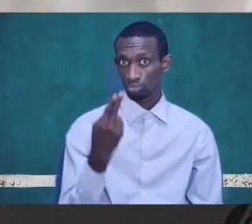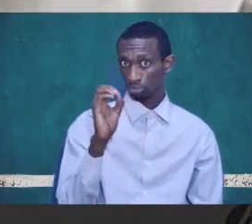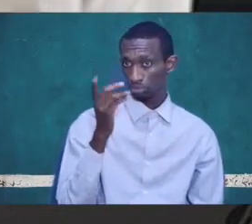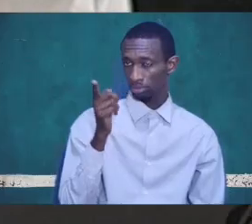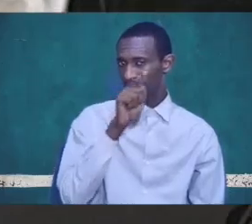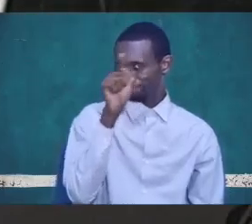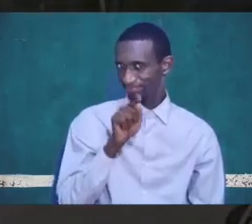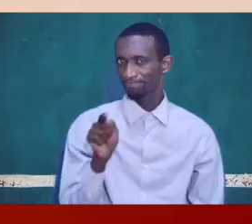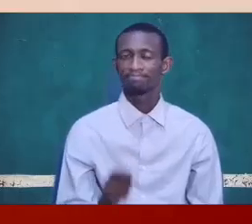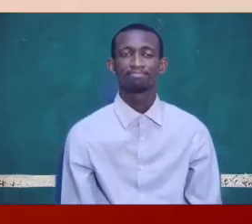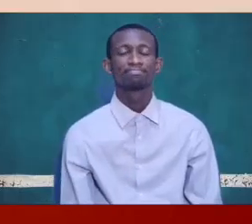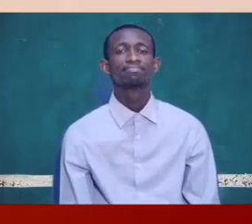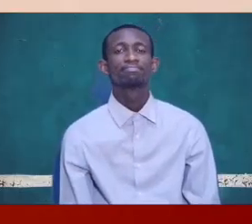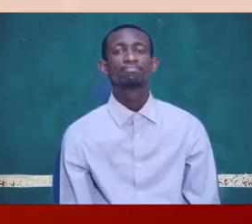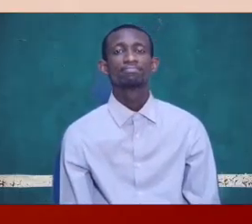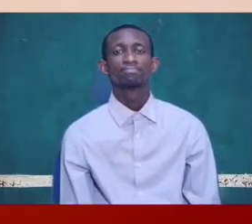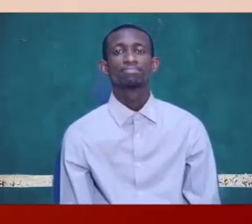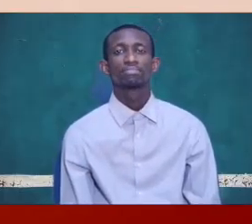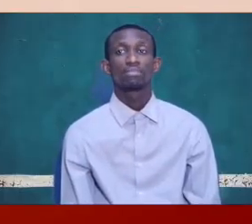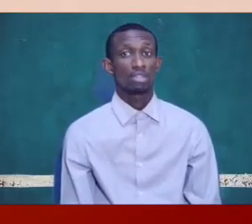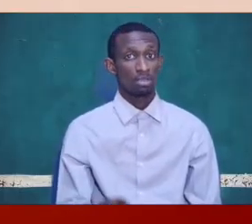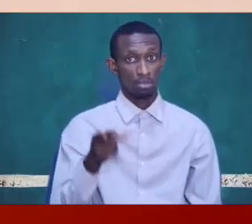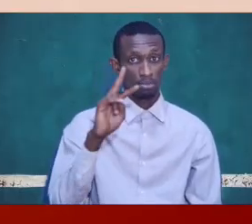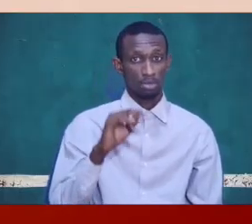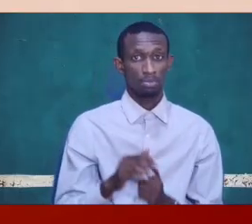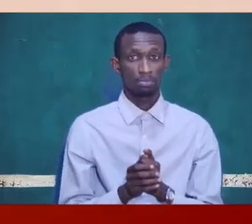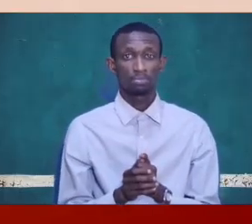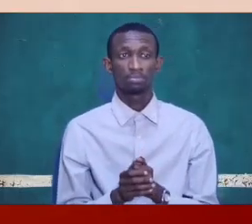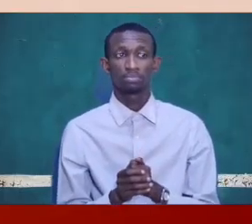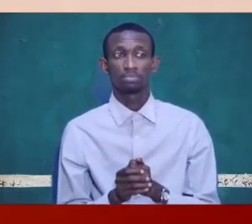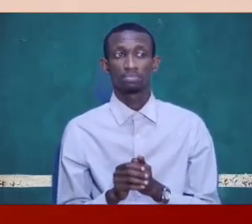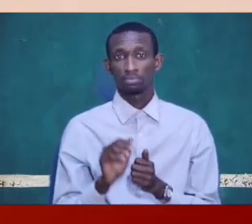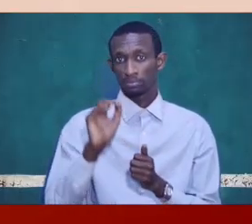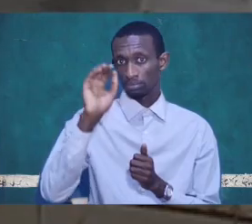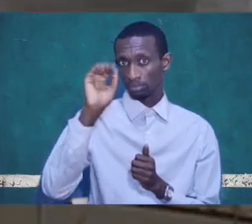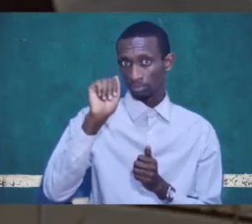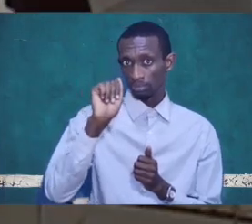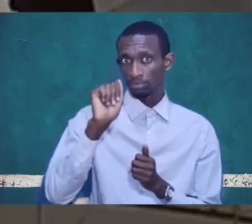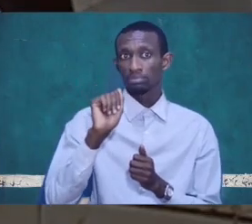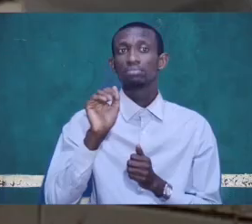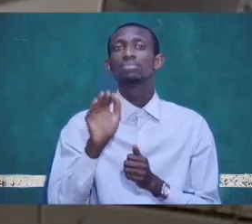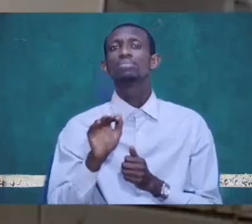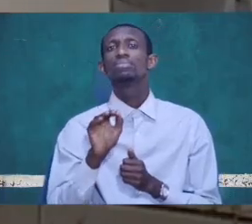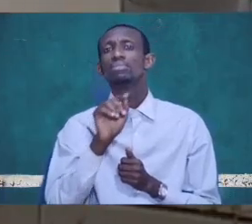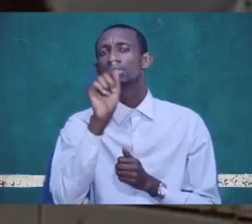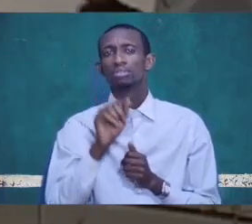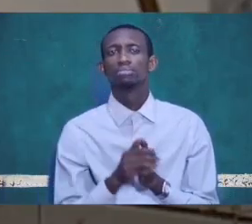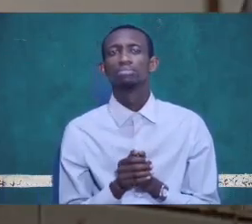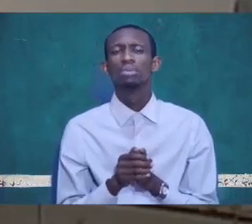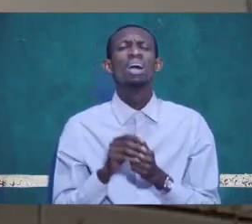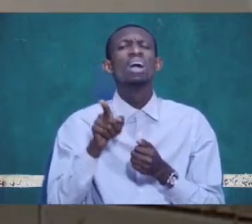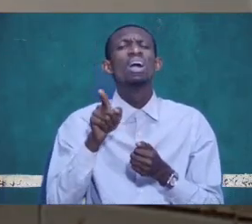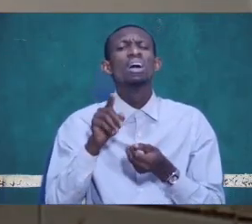number. And next, so we have the answers for atomic number and mass number. Now we have to calculate the number of